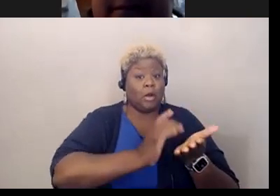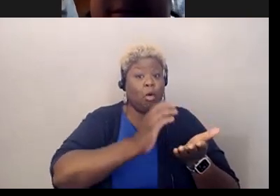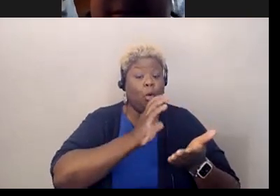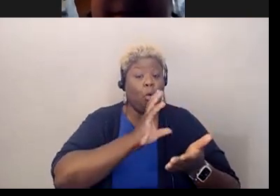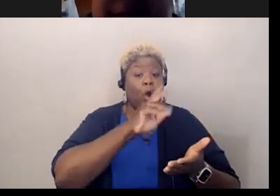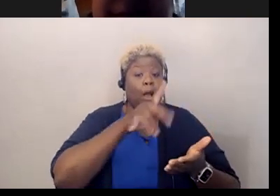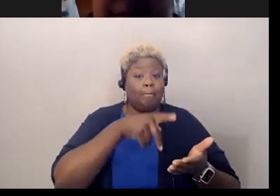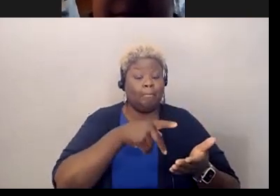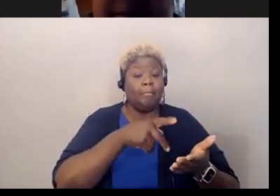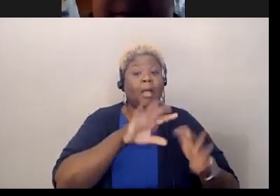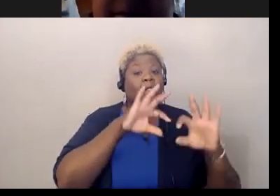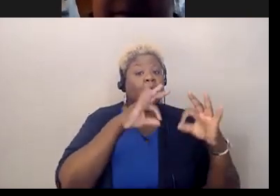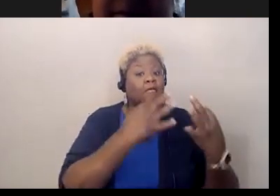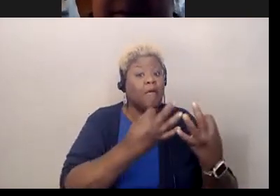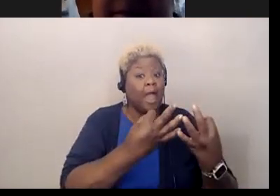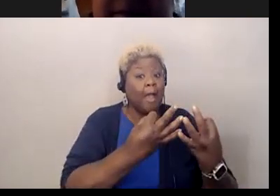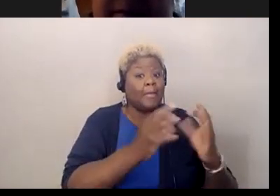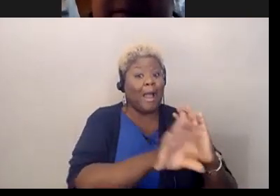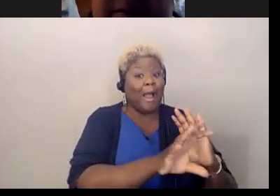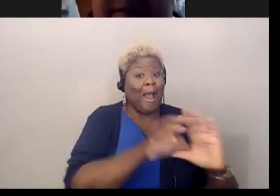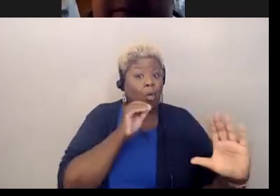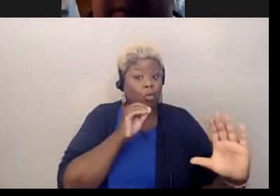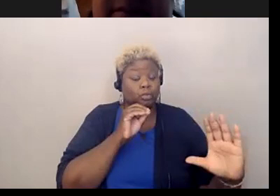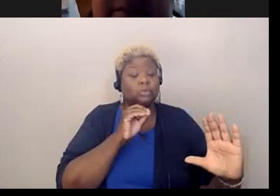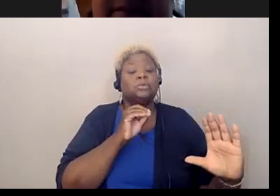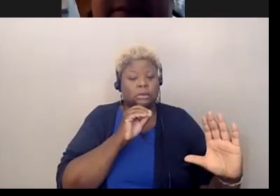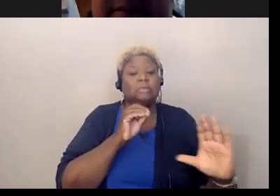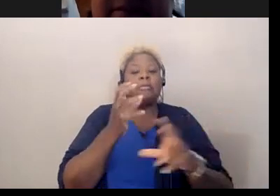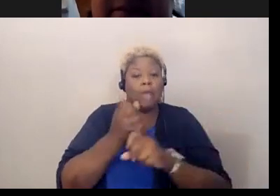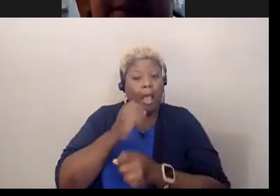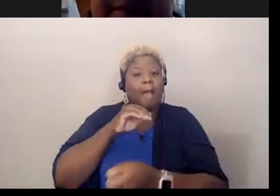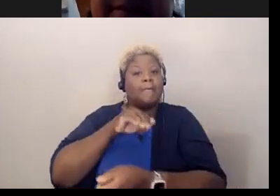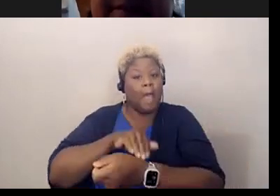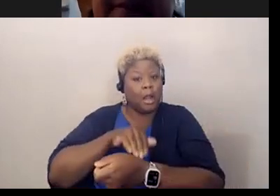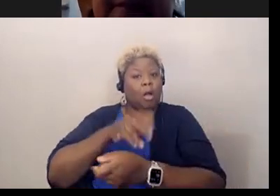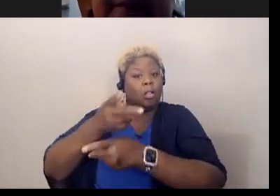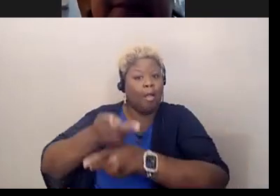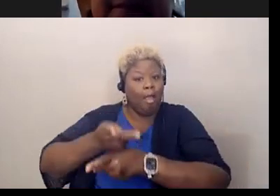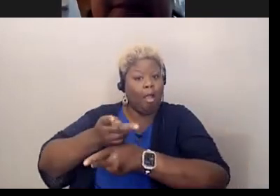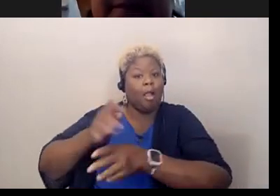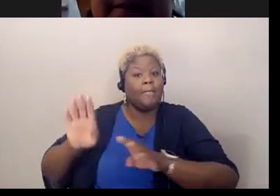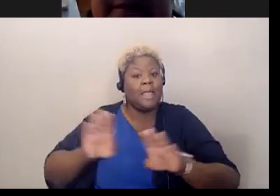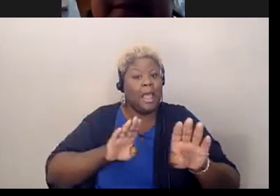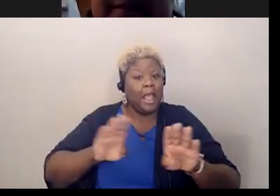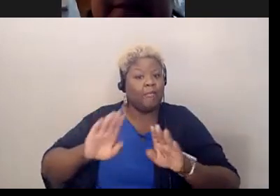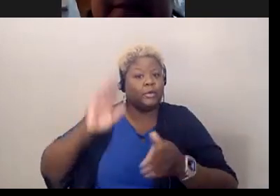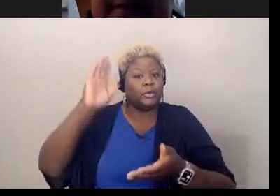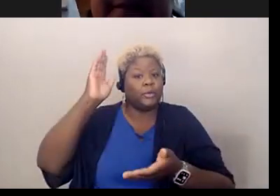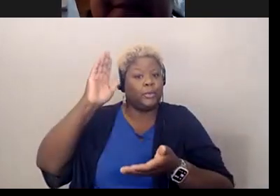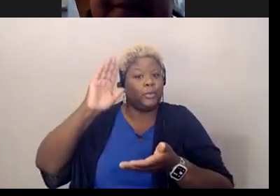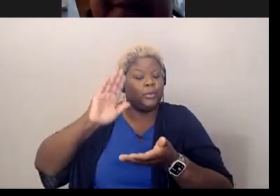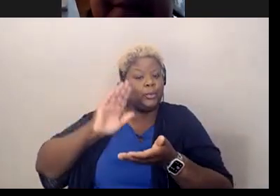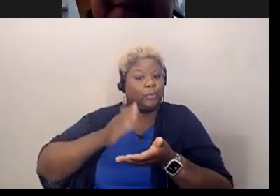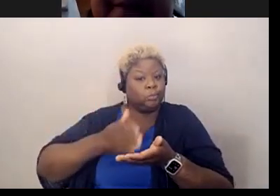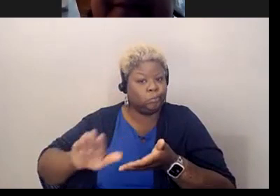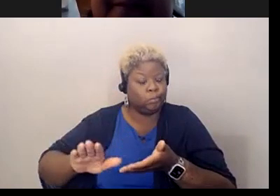was able to get their child out, they did get medical care and all those behaviors were eliminated. A young